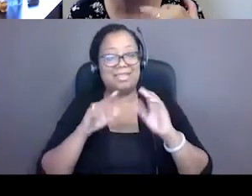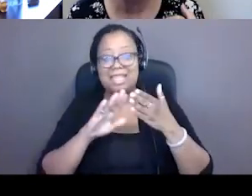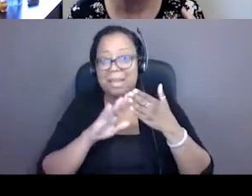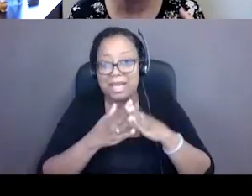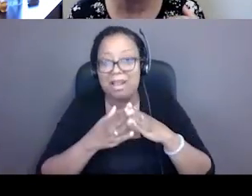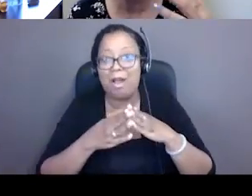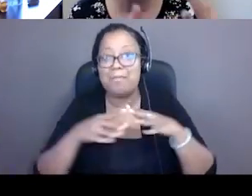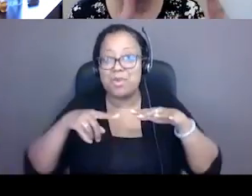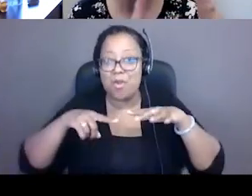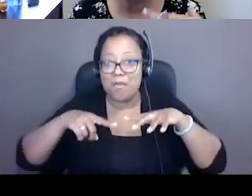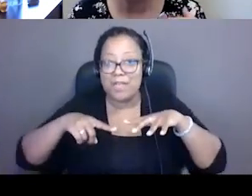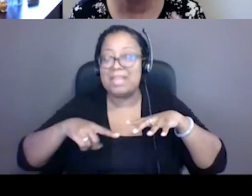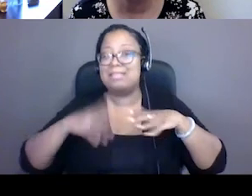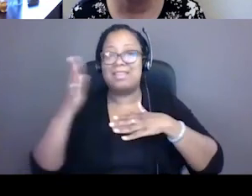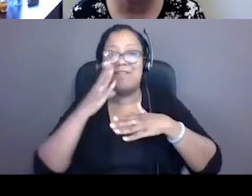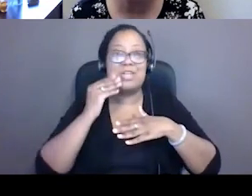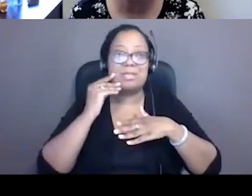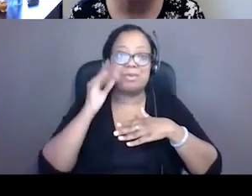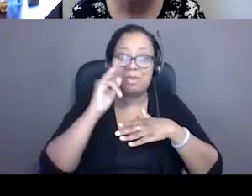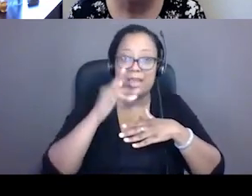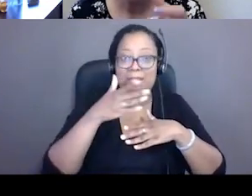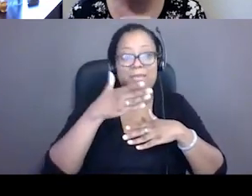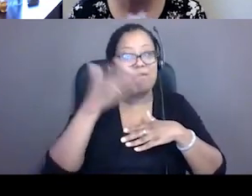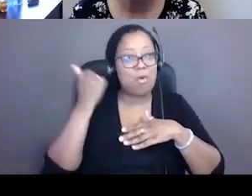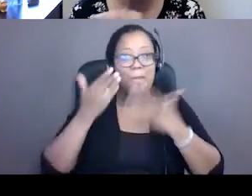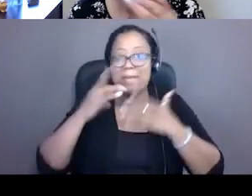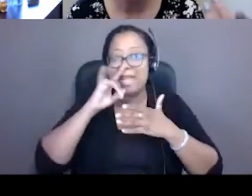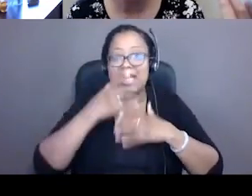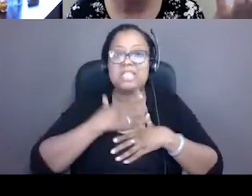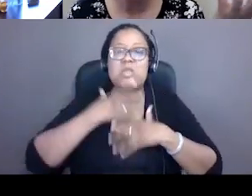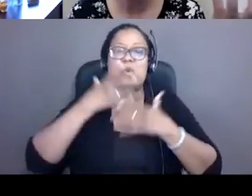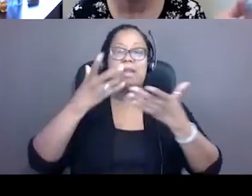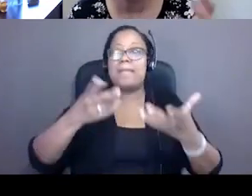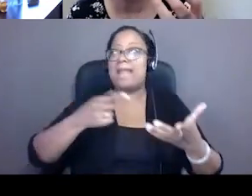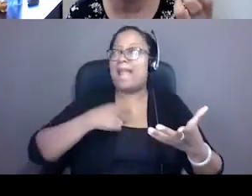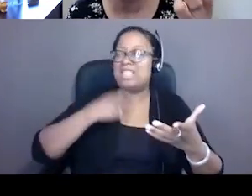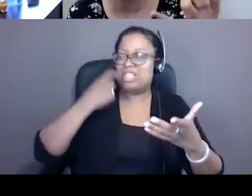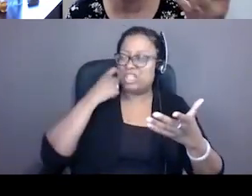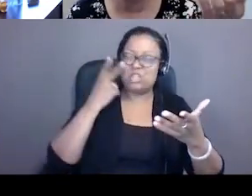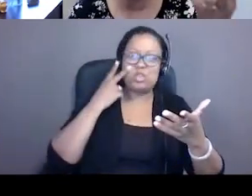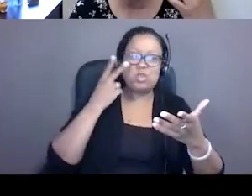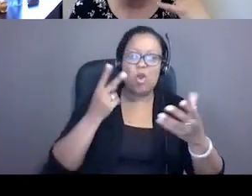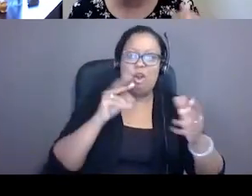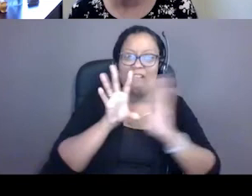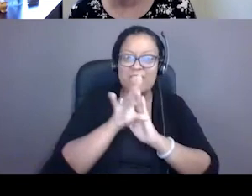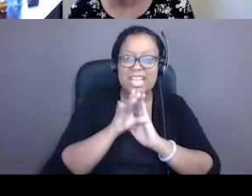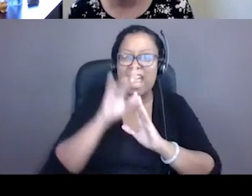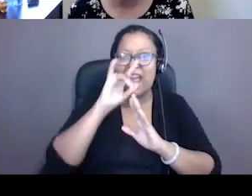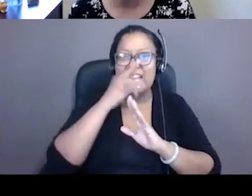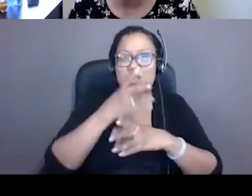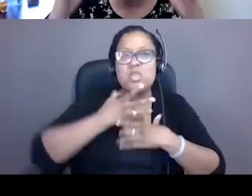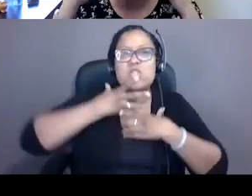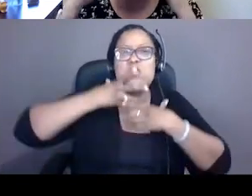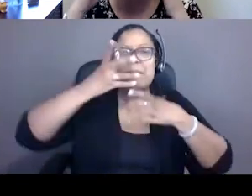never been on a plane before. It could be a kid is screaming. Oh my gosh, I just saw a video on TikTok the other day where a kid was screaming for 8 hours